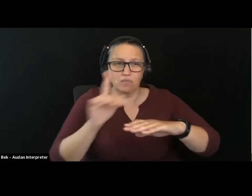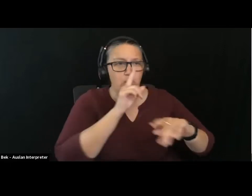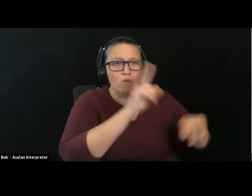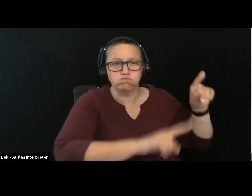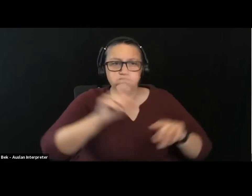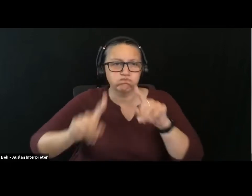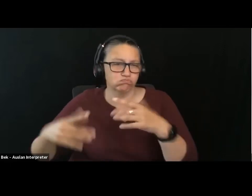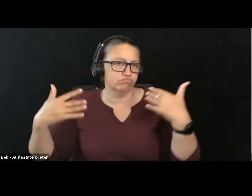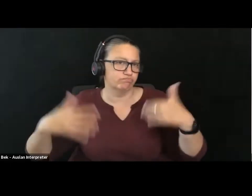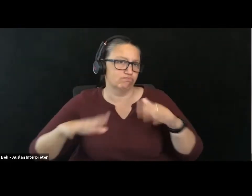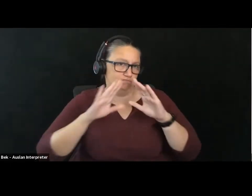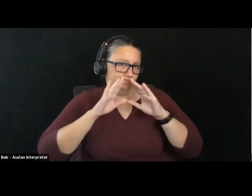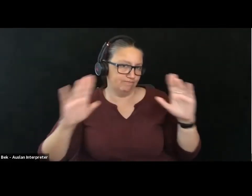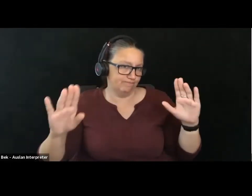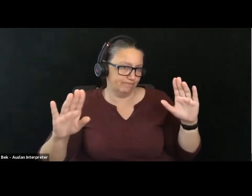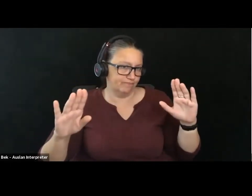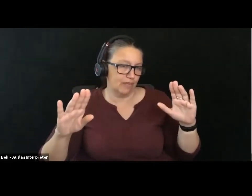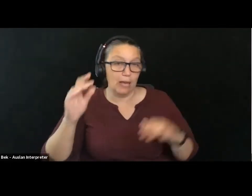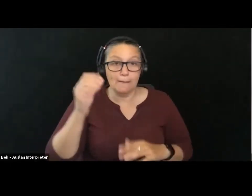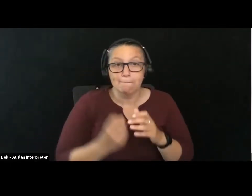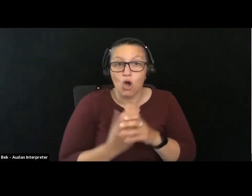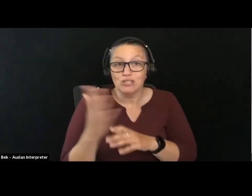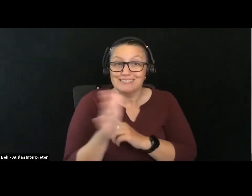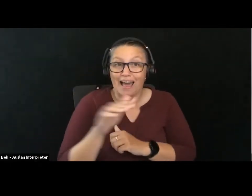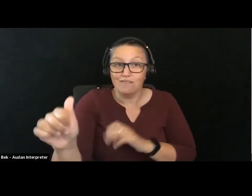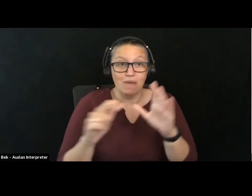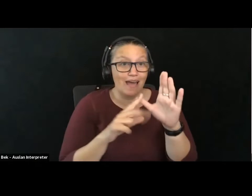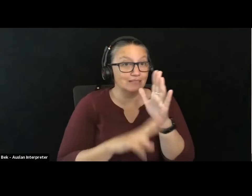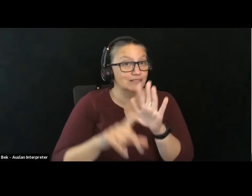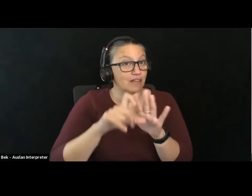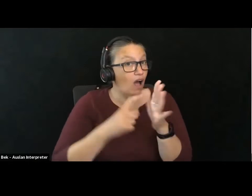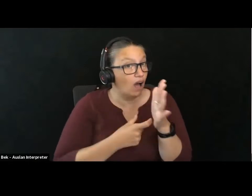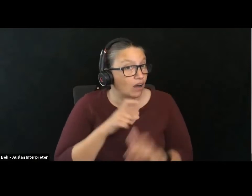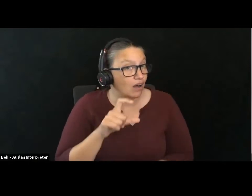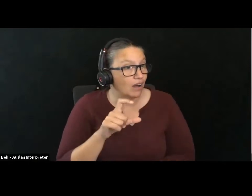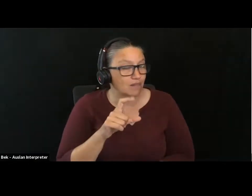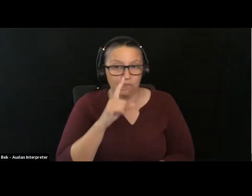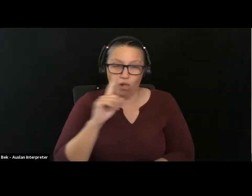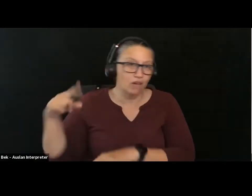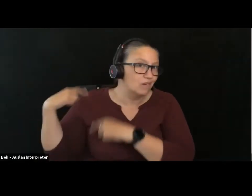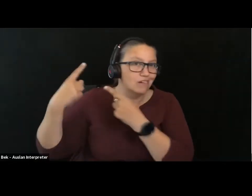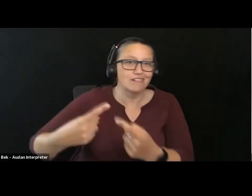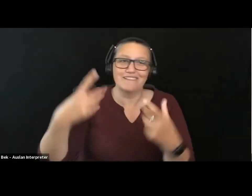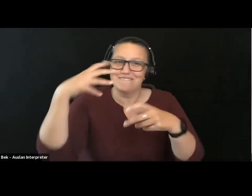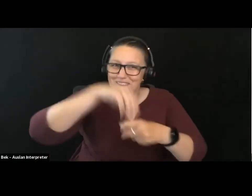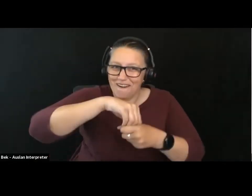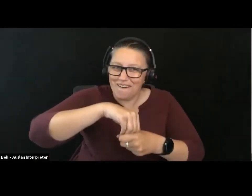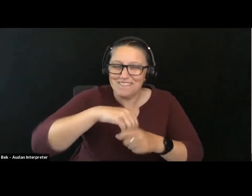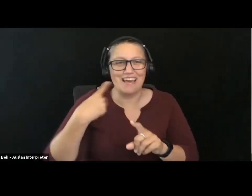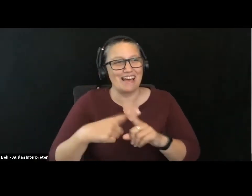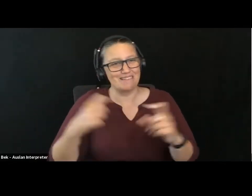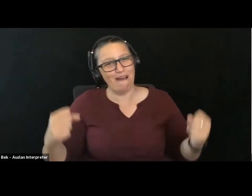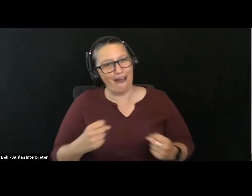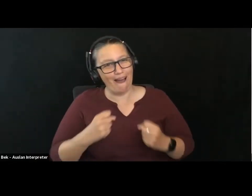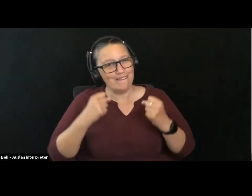from NDARC, established experts from the same community, and importantly, some powerful, important and significant